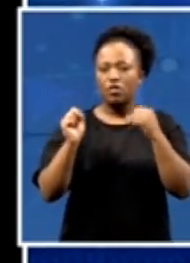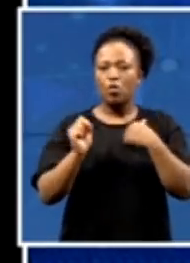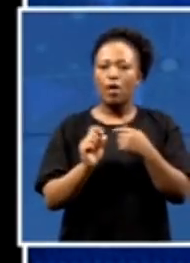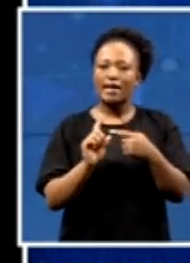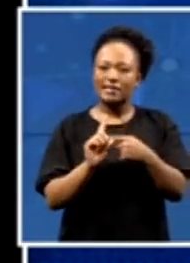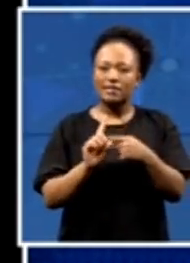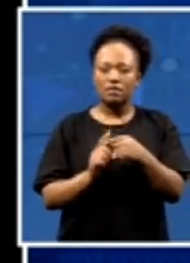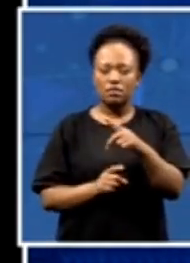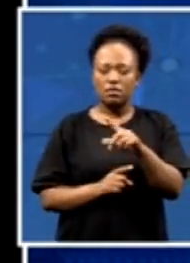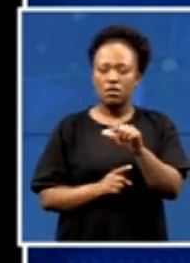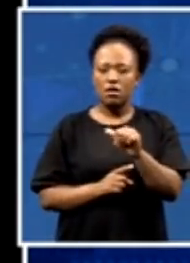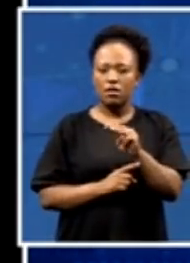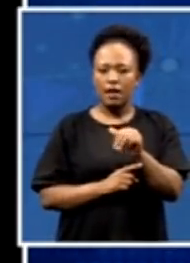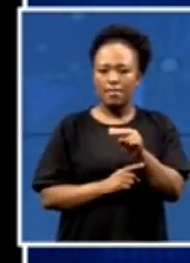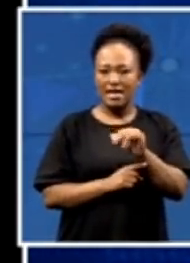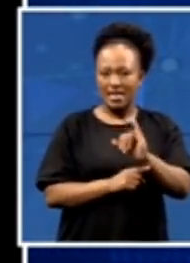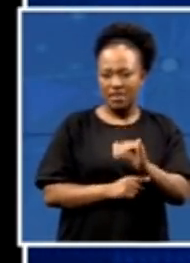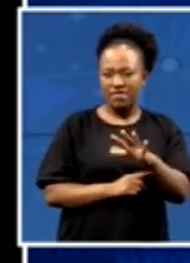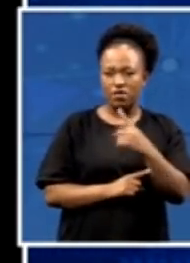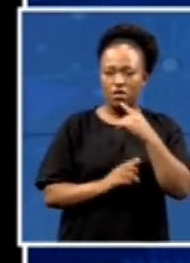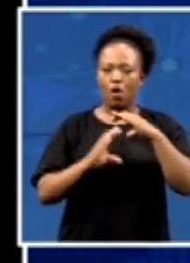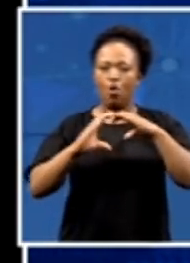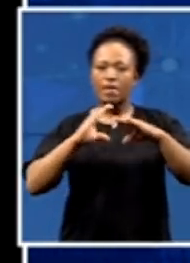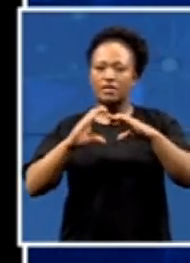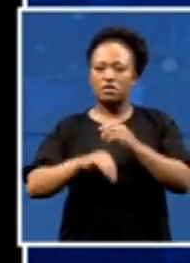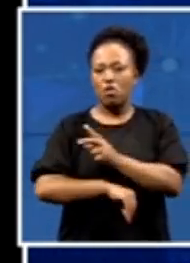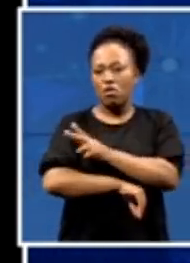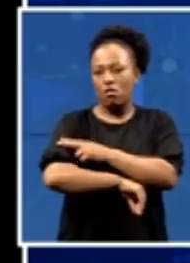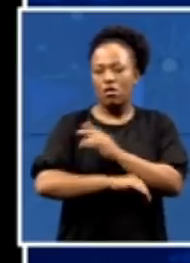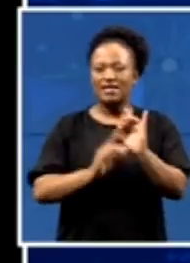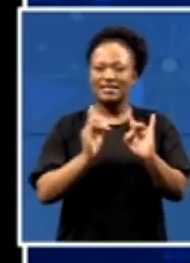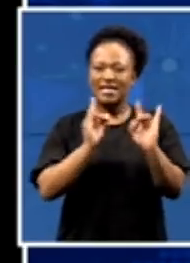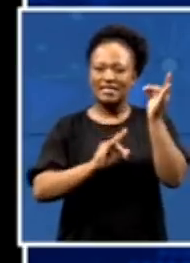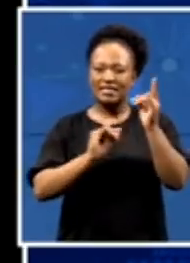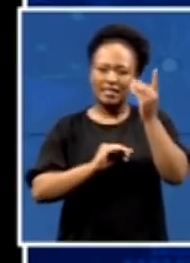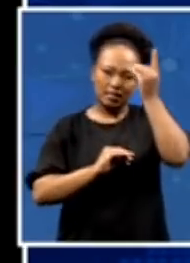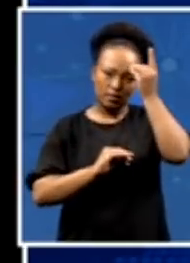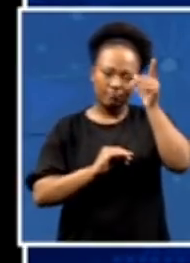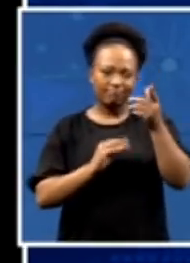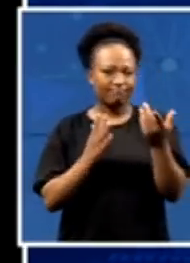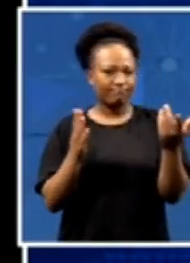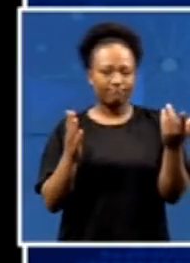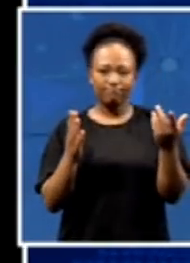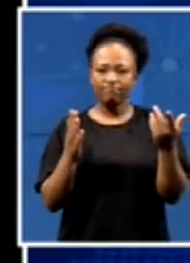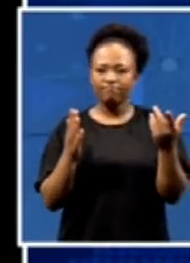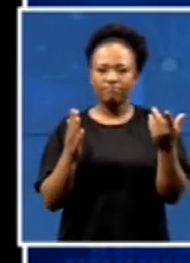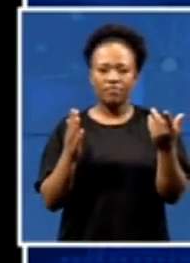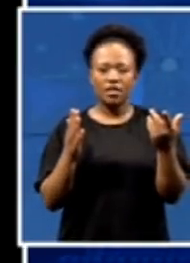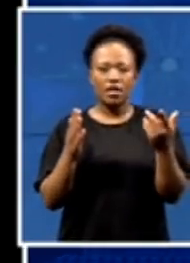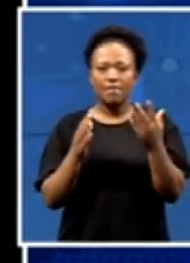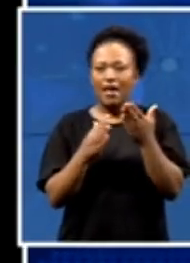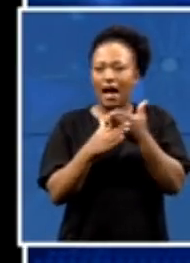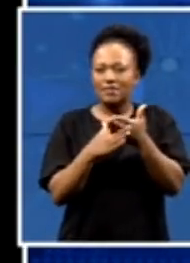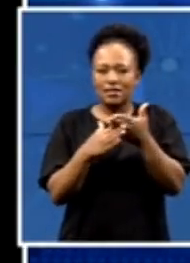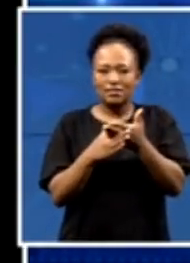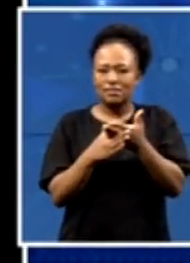communications officer for the city of eThekwini, saying that he's not able to even to access other nearby areas